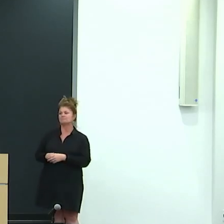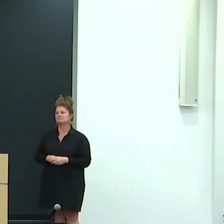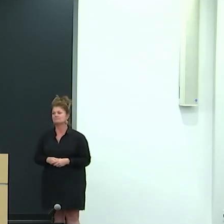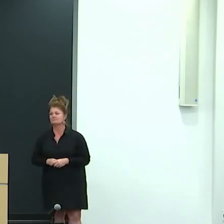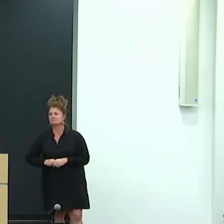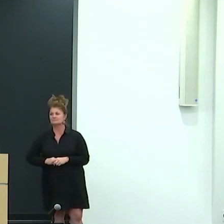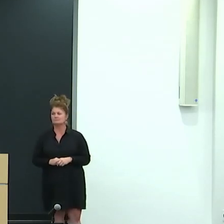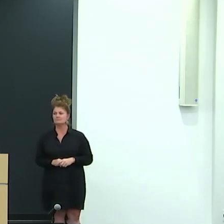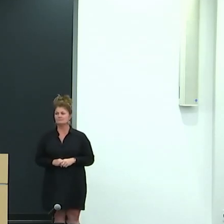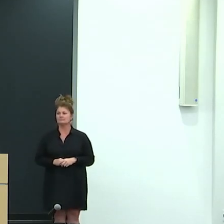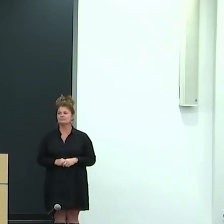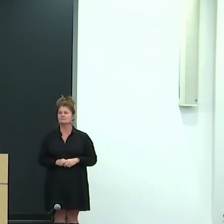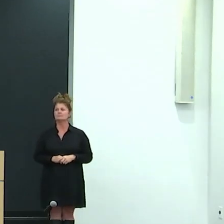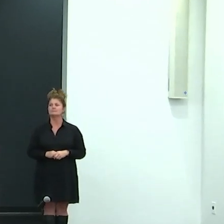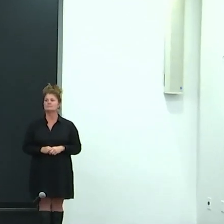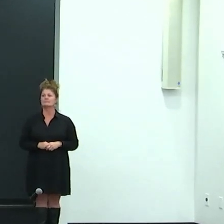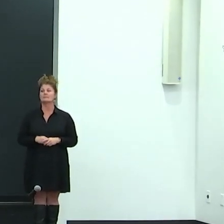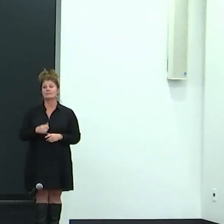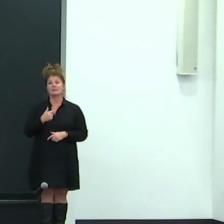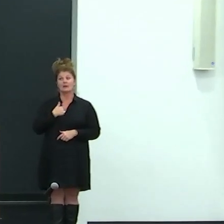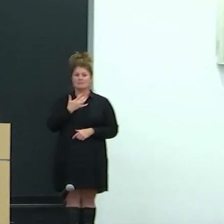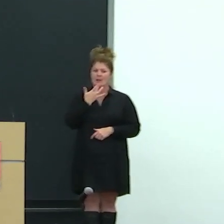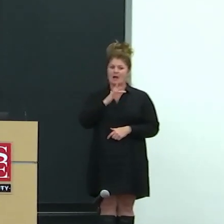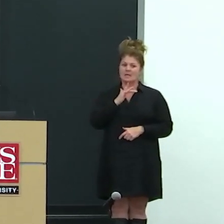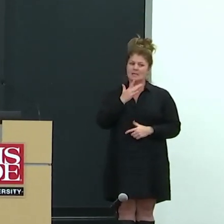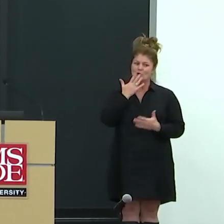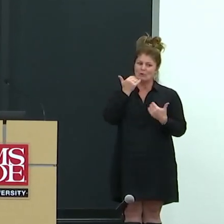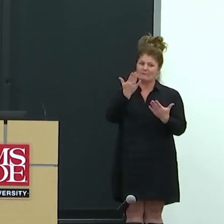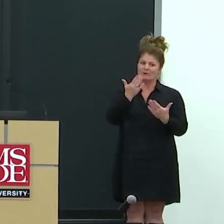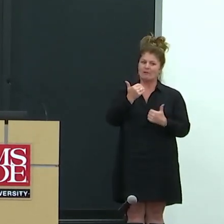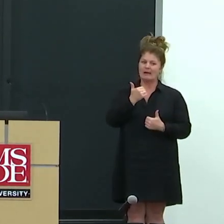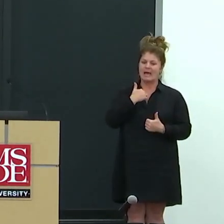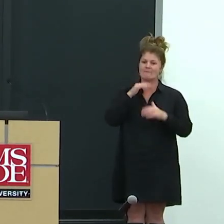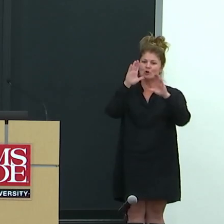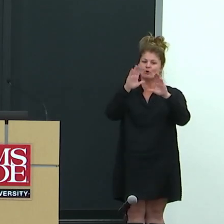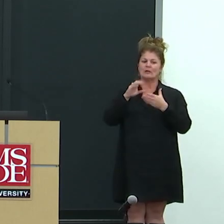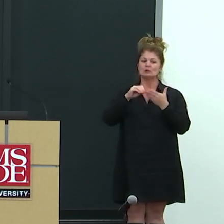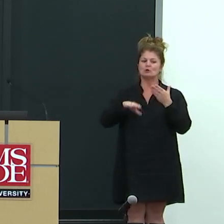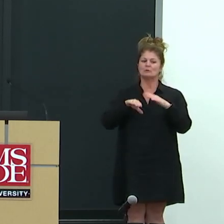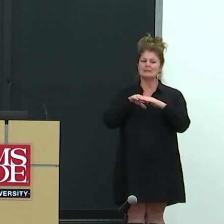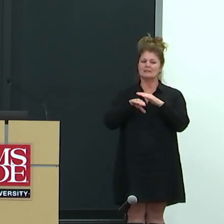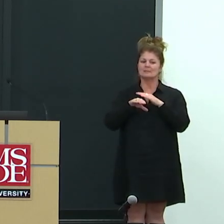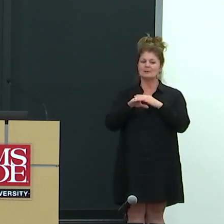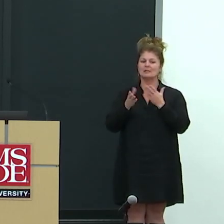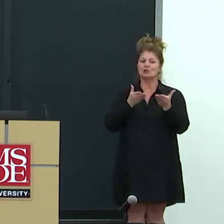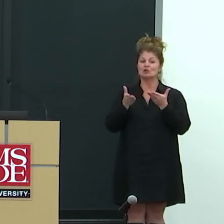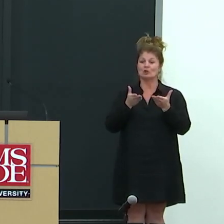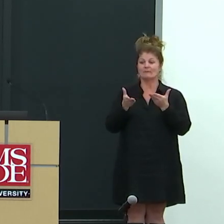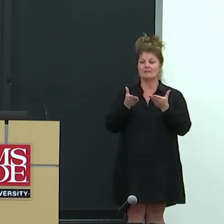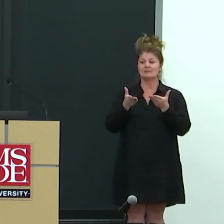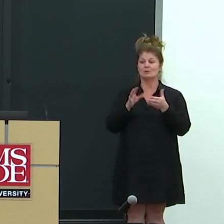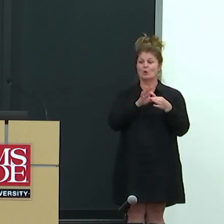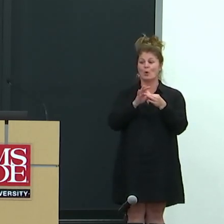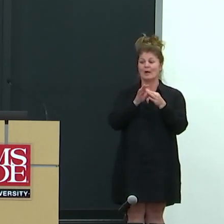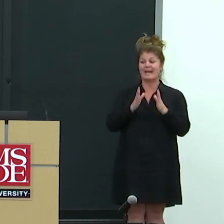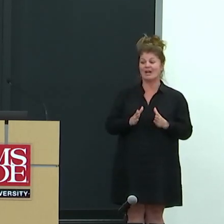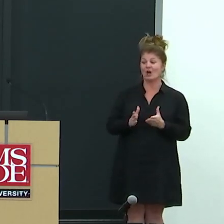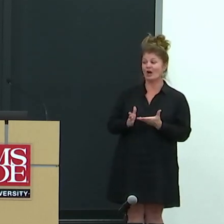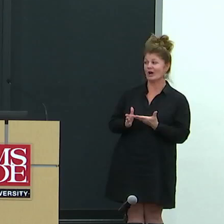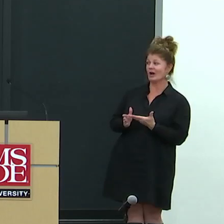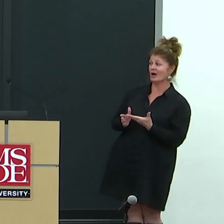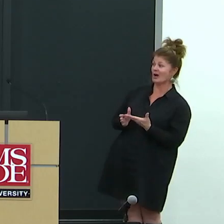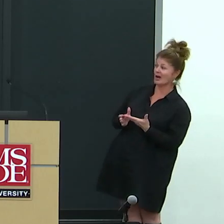I am very lucky and grateful that I have a great student accessibility services coordinator